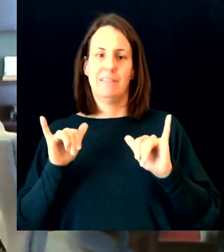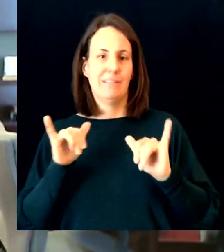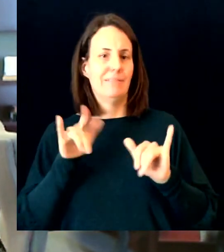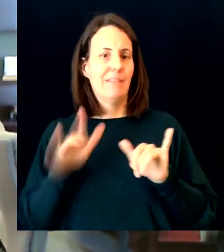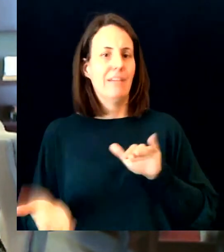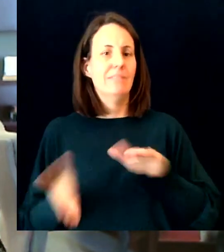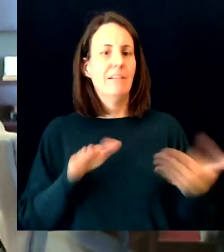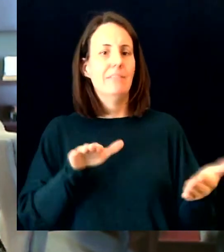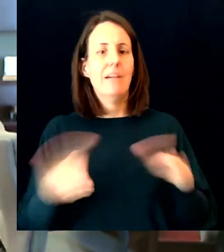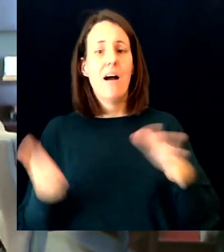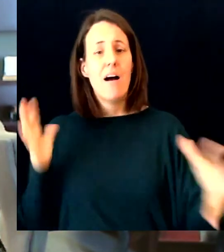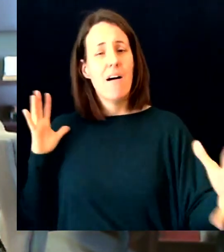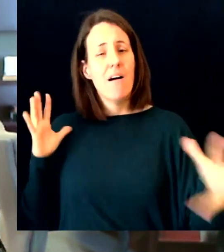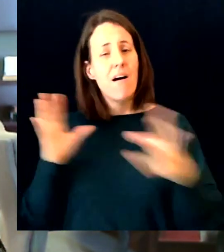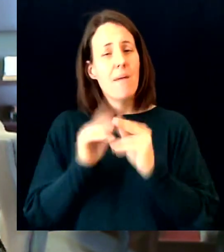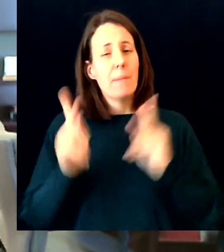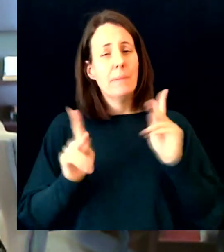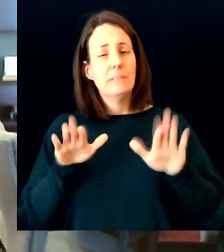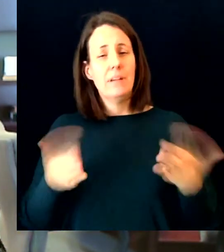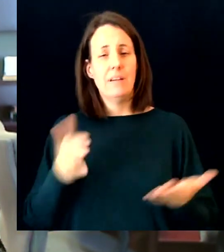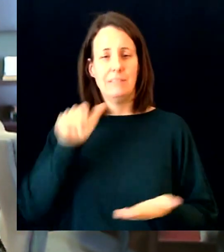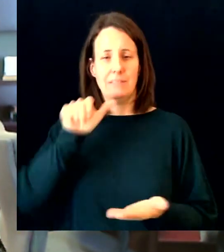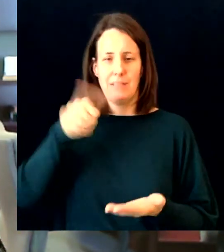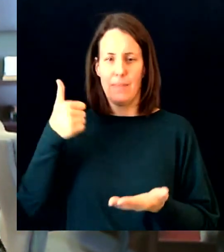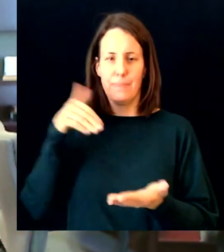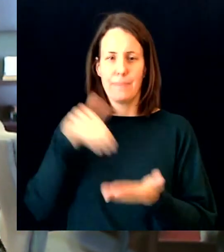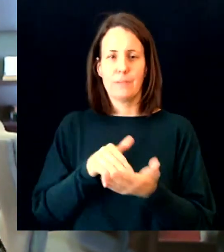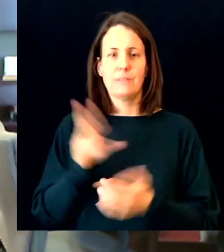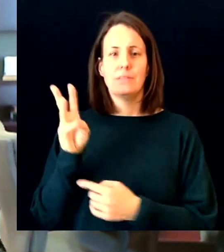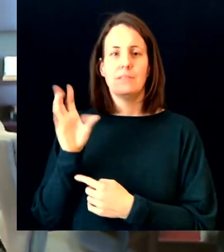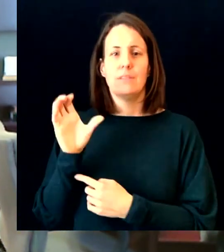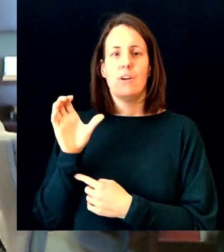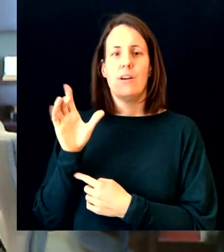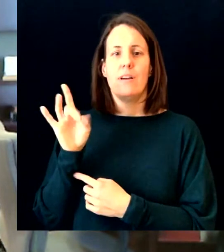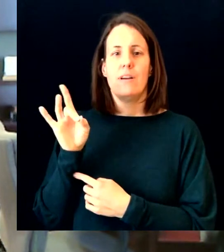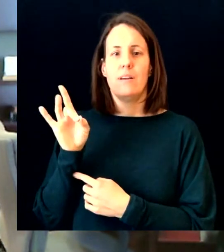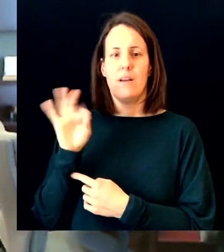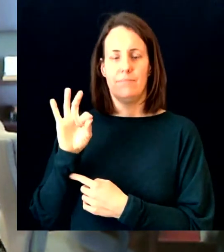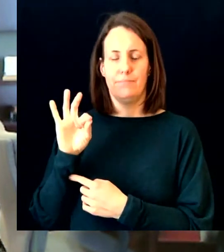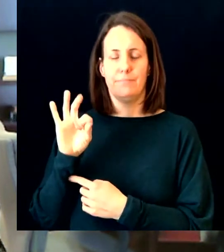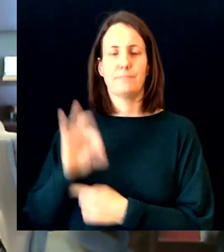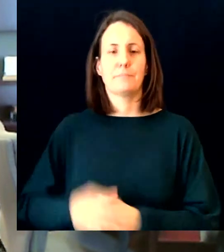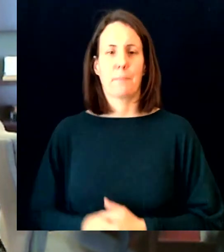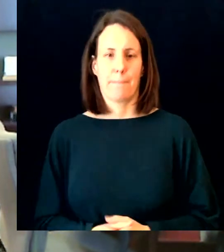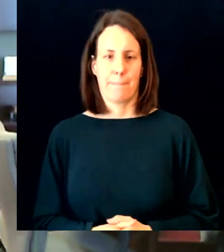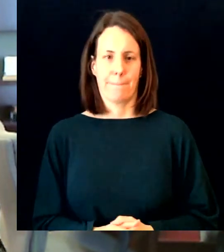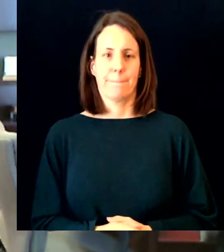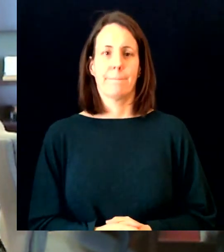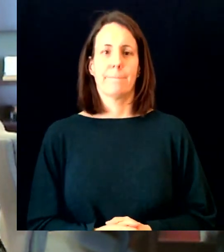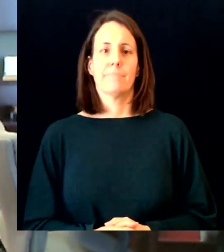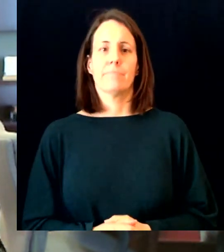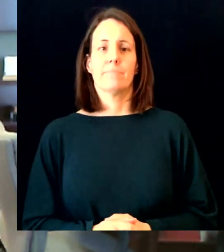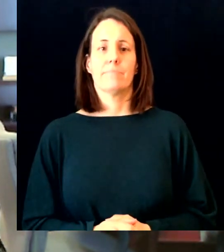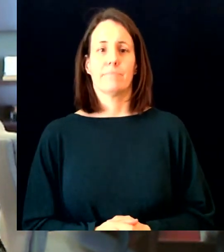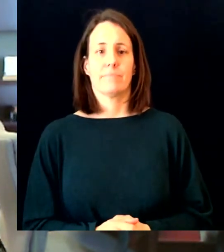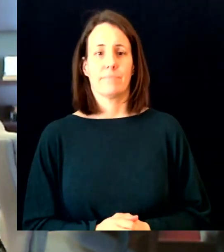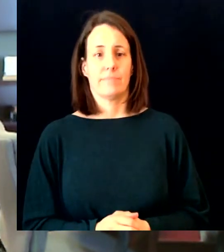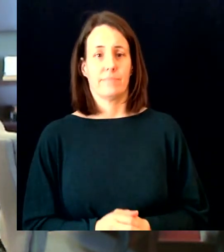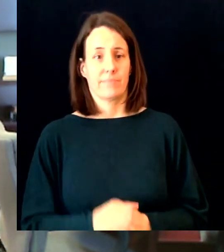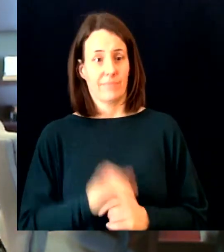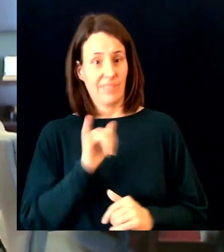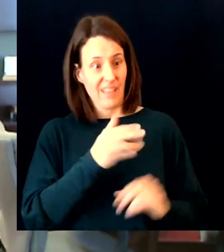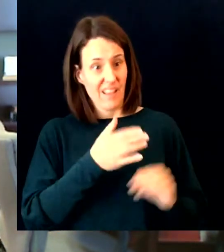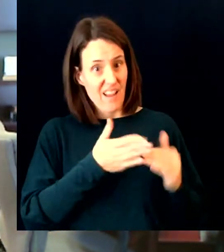10,689. It continues to be disheartening to see these figures rise. Our thoughts go out to the families and friends who have